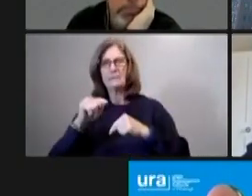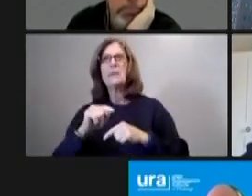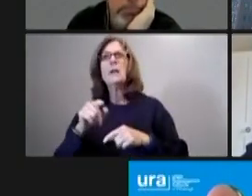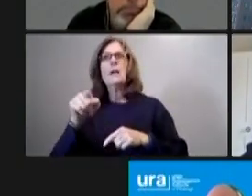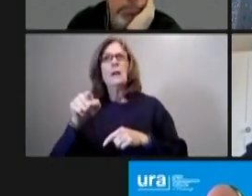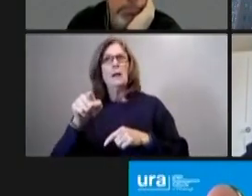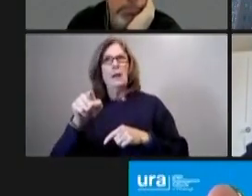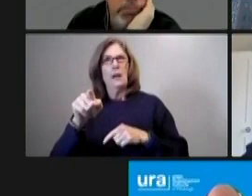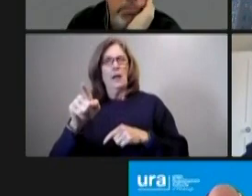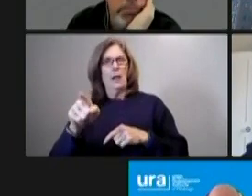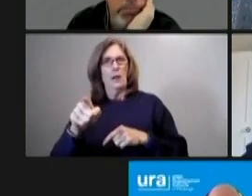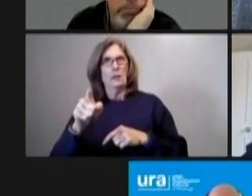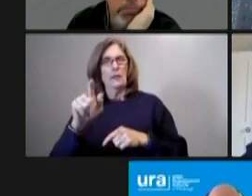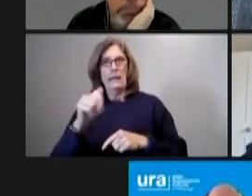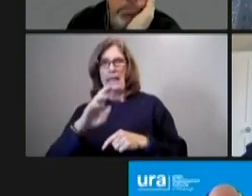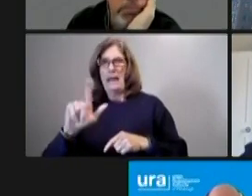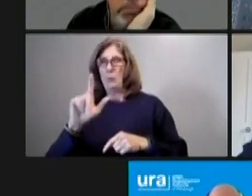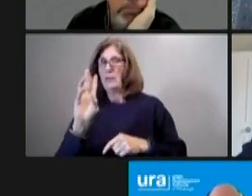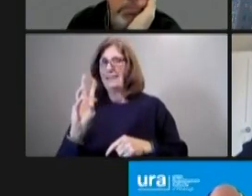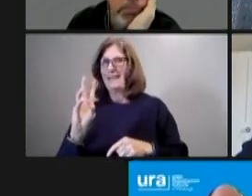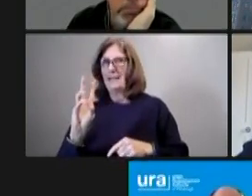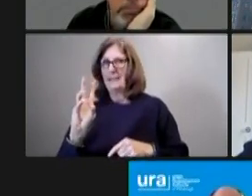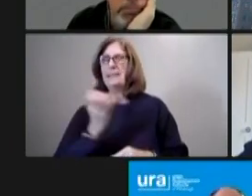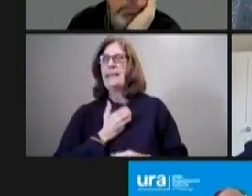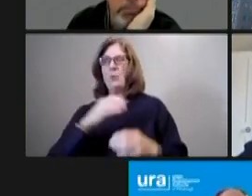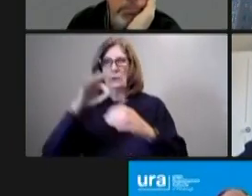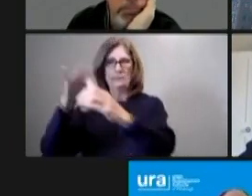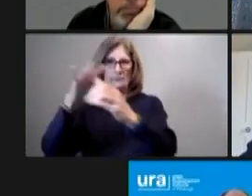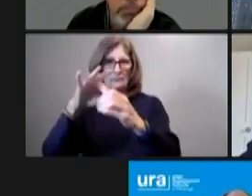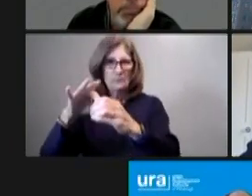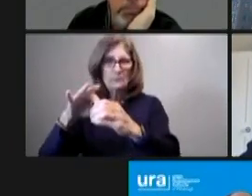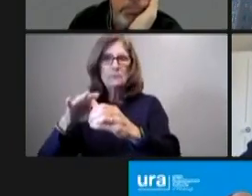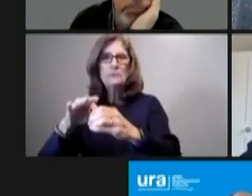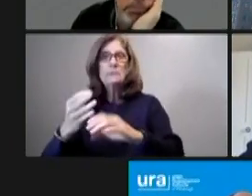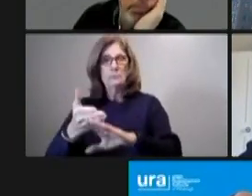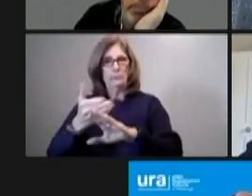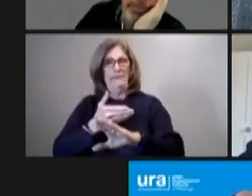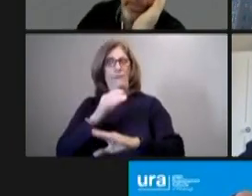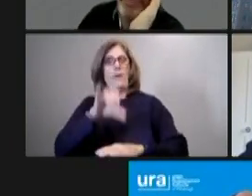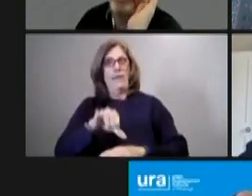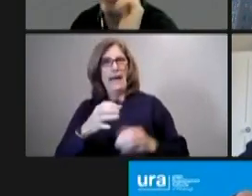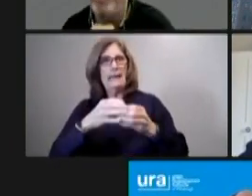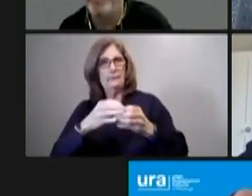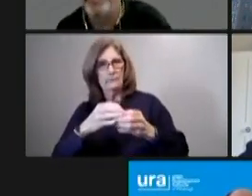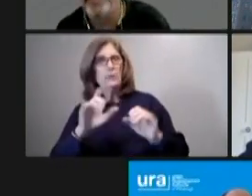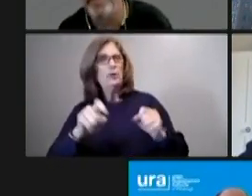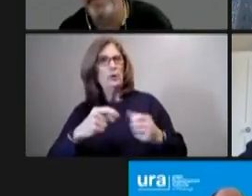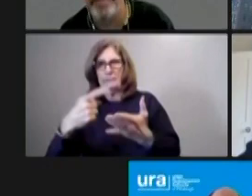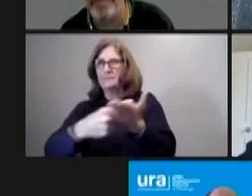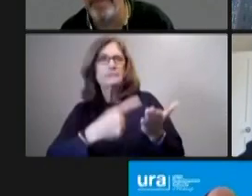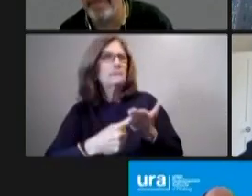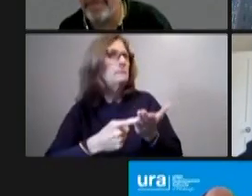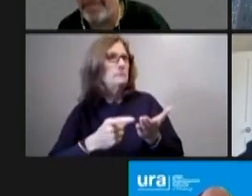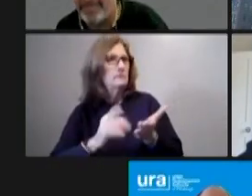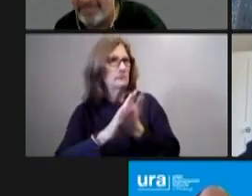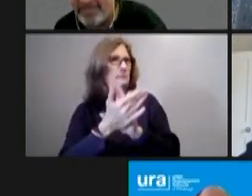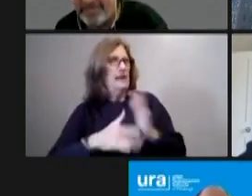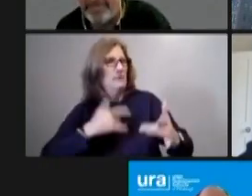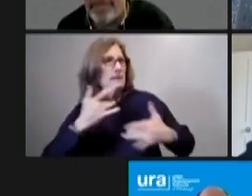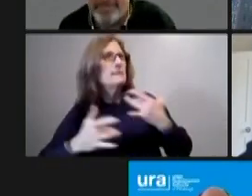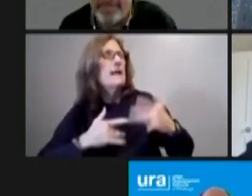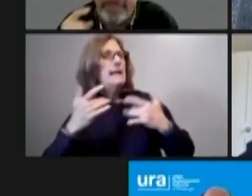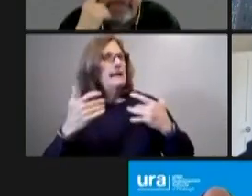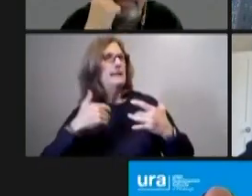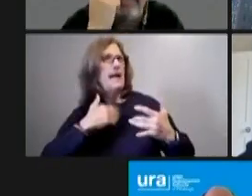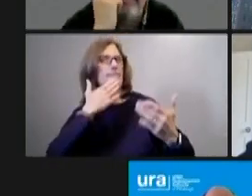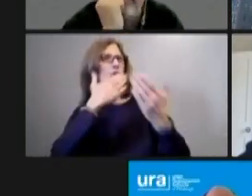elections on April 6th. With the retreat, everybody should be invigorated, have an idea kind of where they would like to serve. And